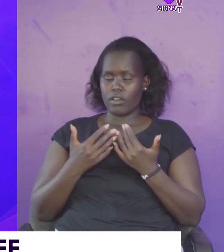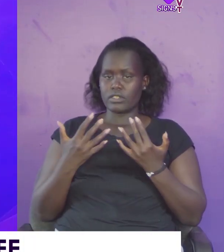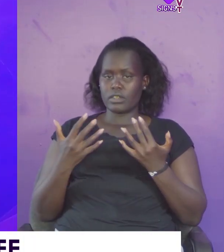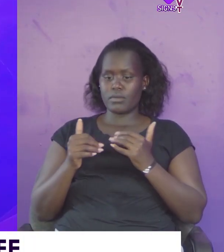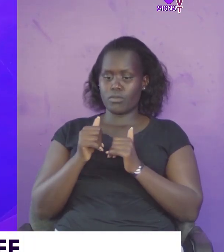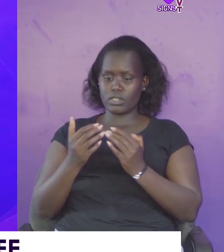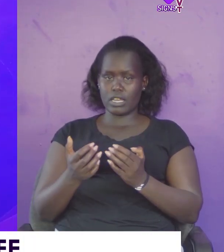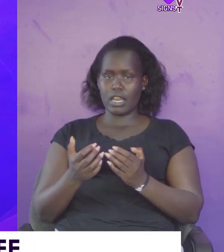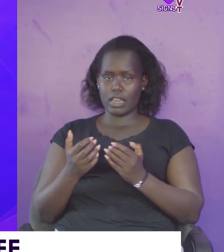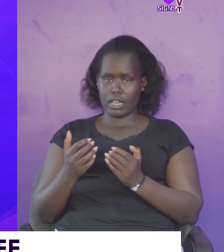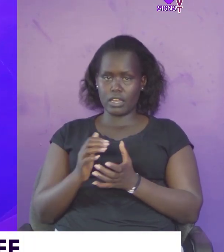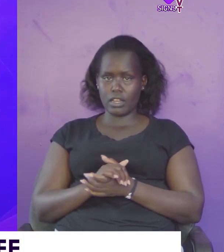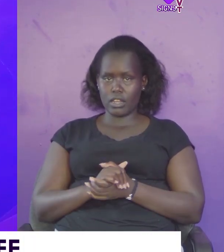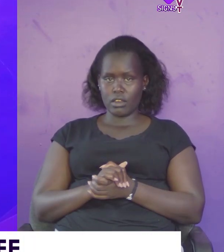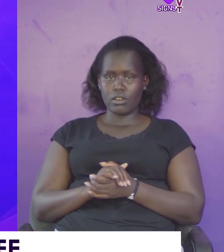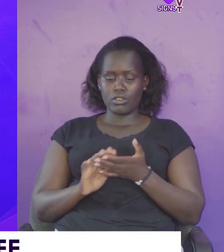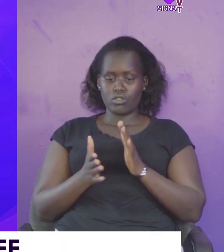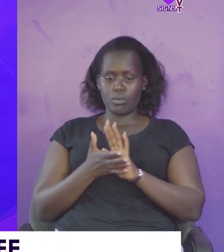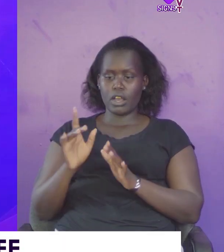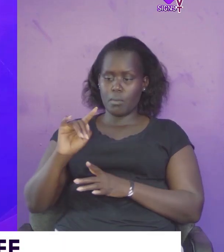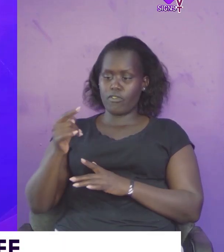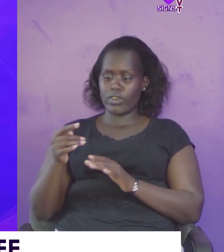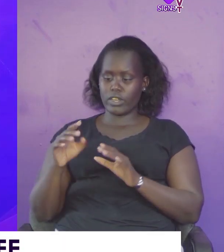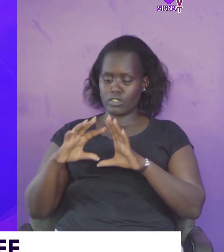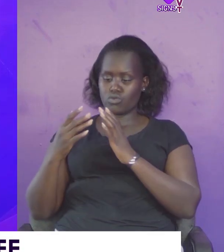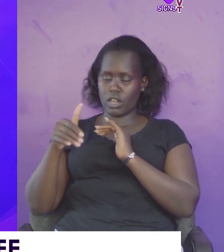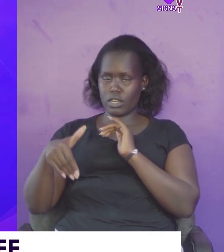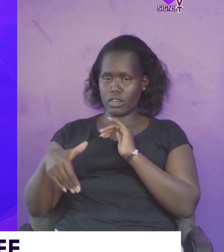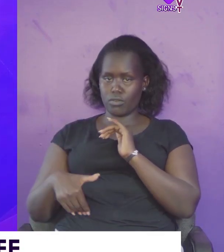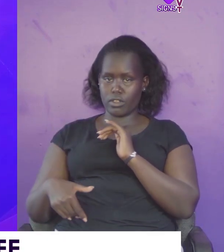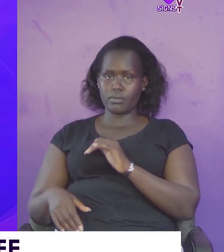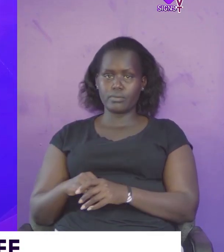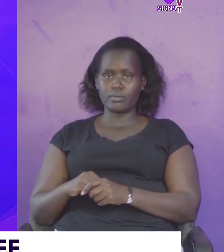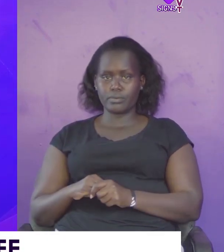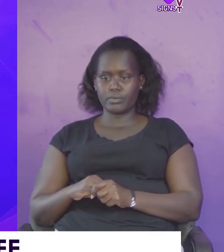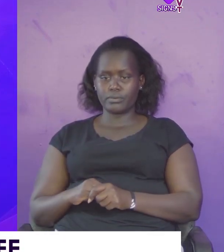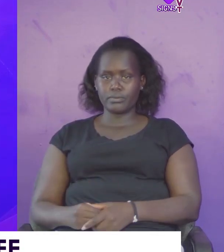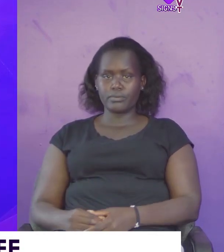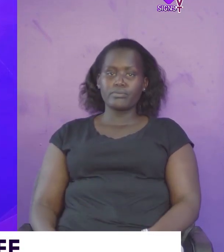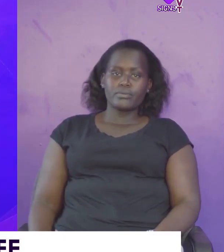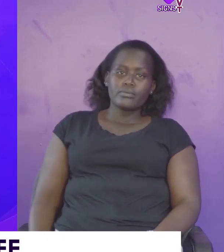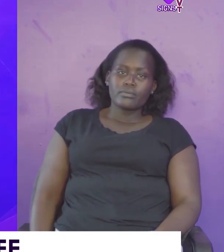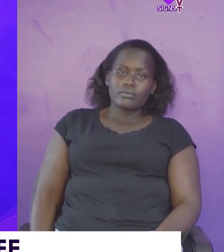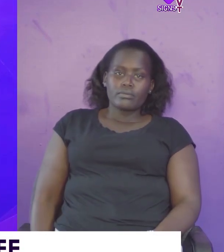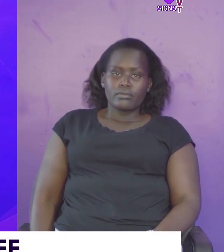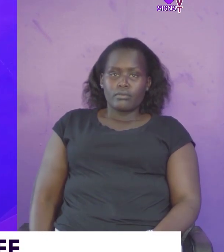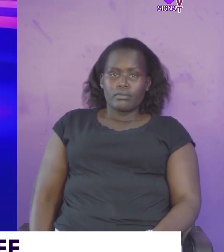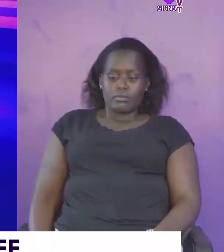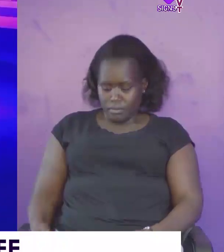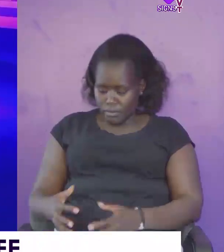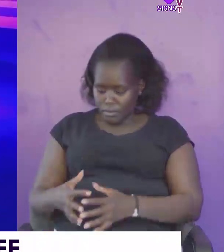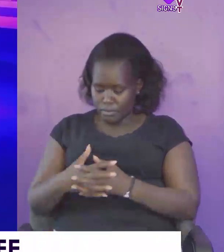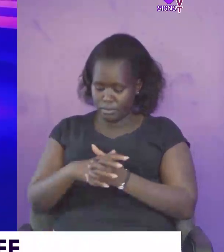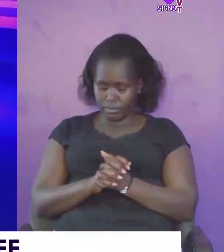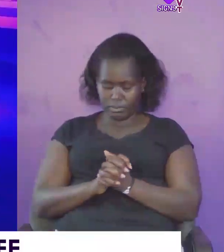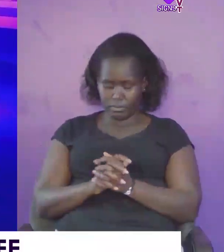they need to be a first world youth? Take it. Yeah, I think the youth of this country